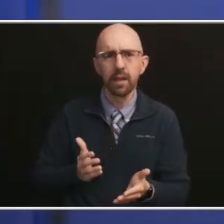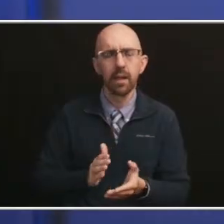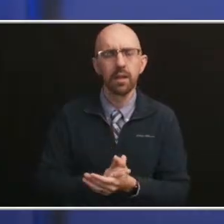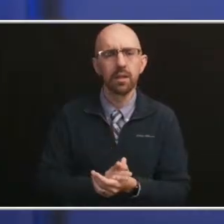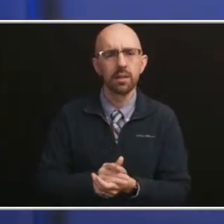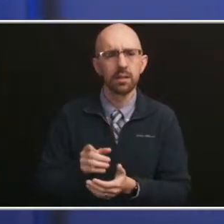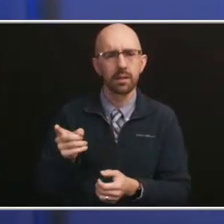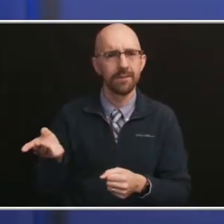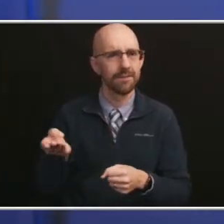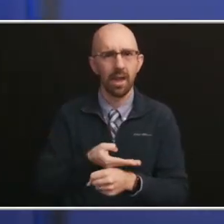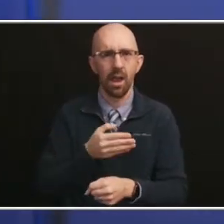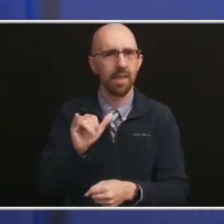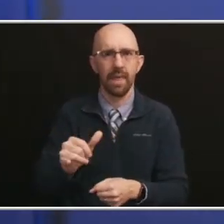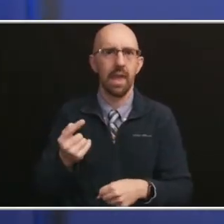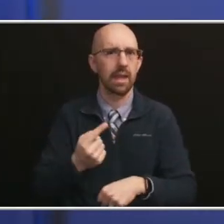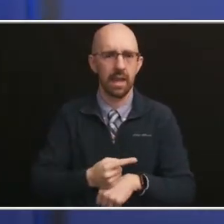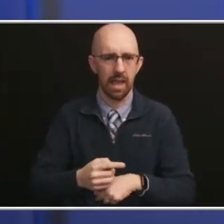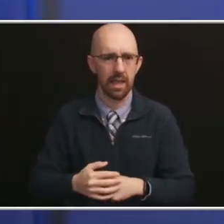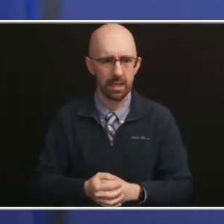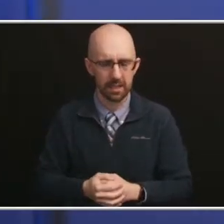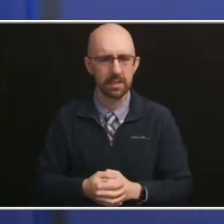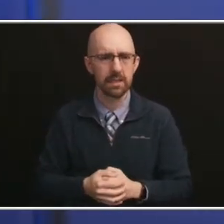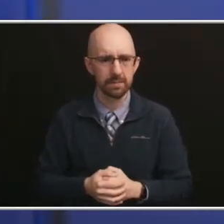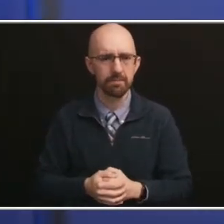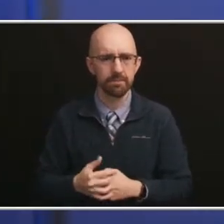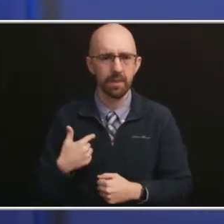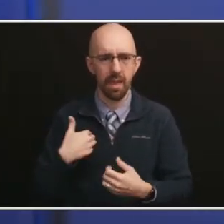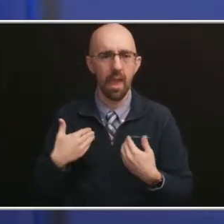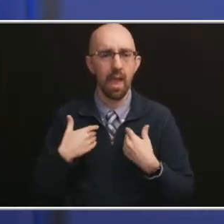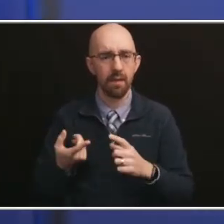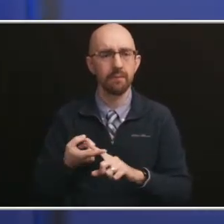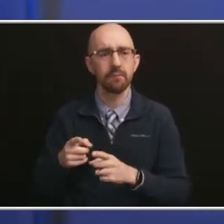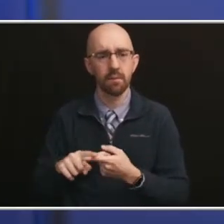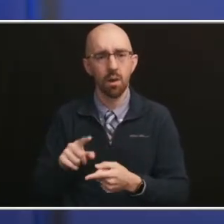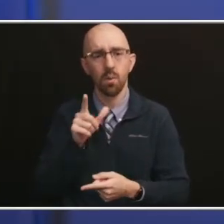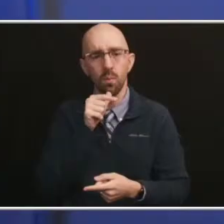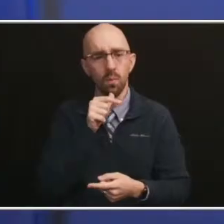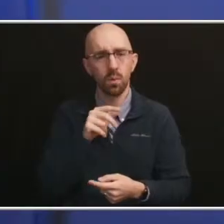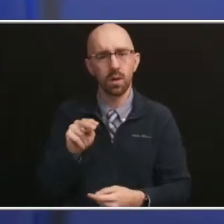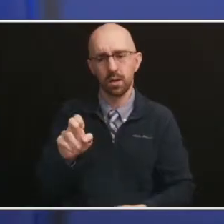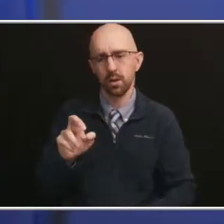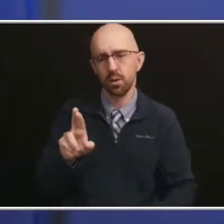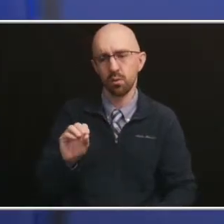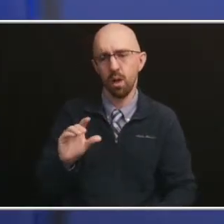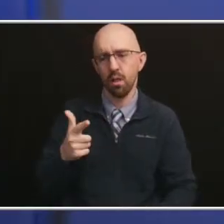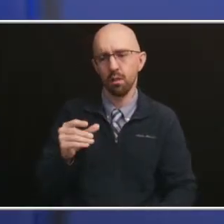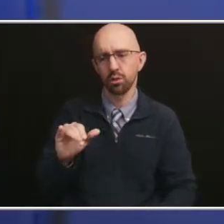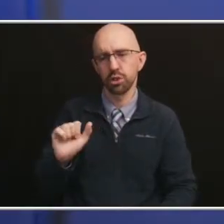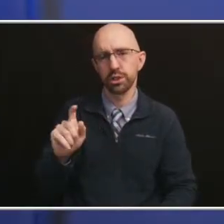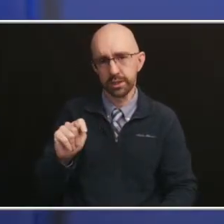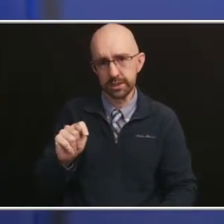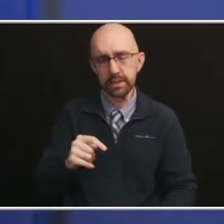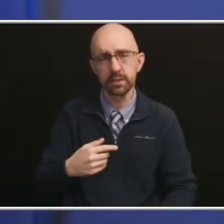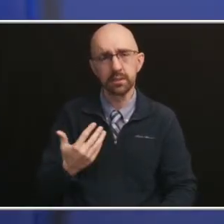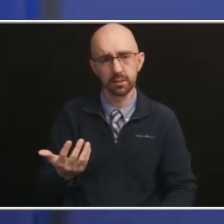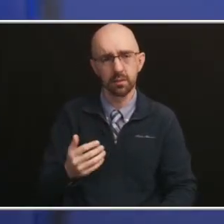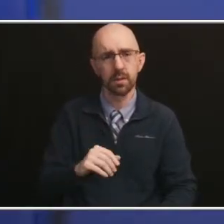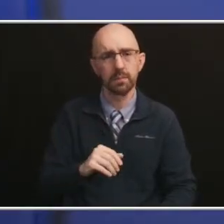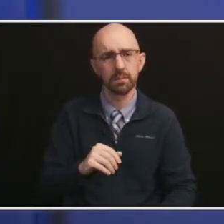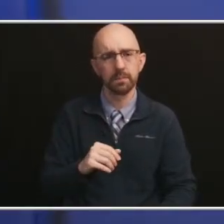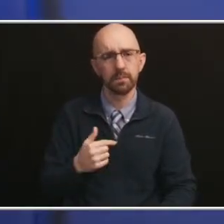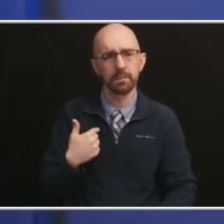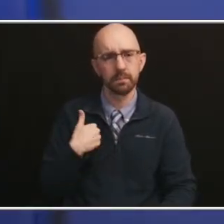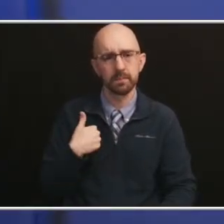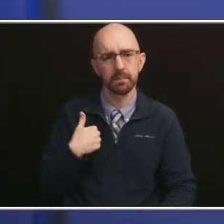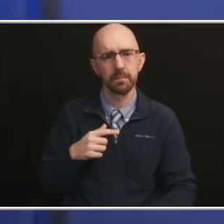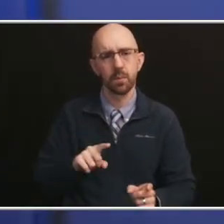that day. Oh, man. I had a friend who was a neurologist, So I went